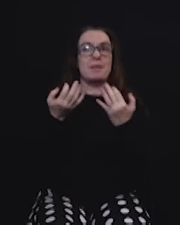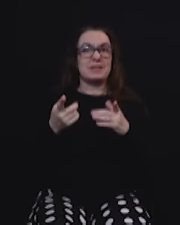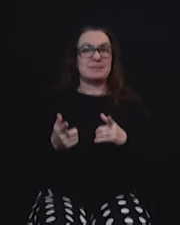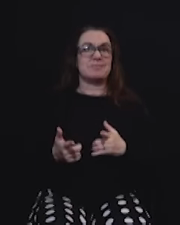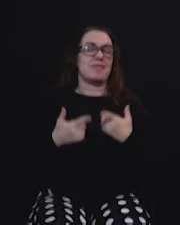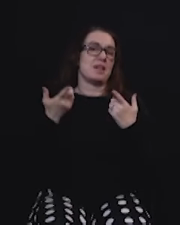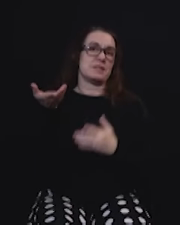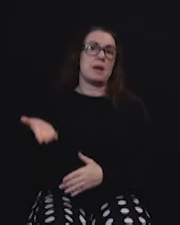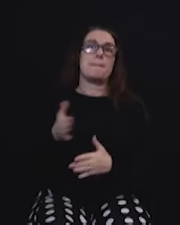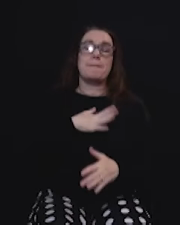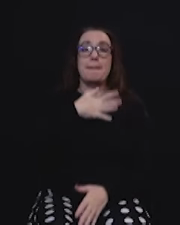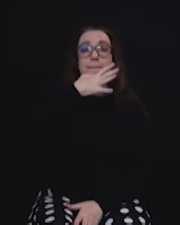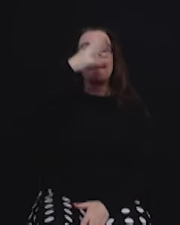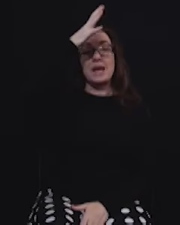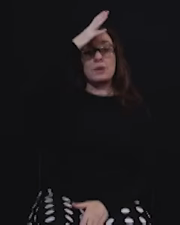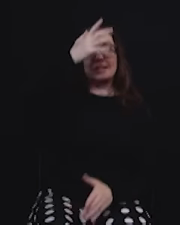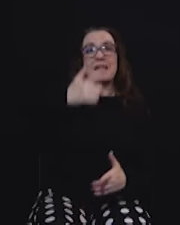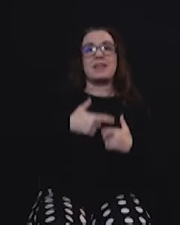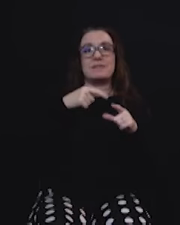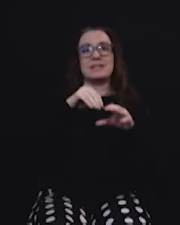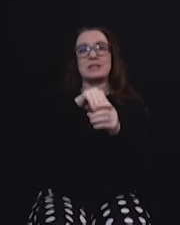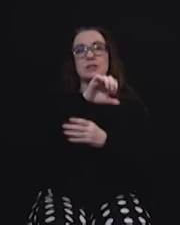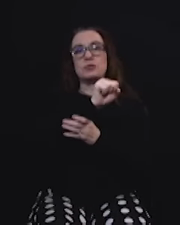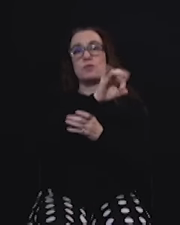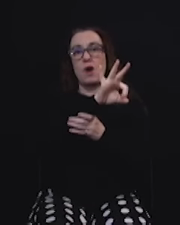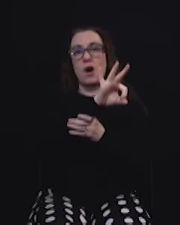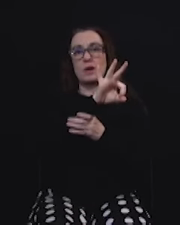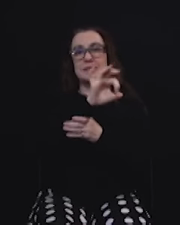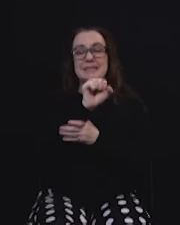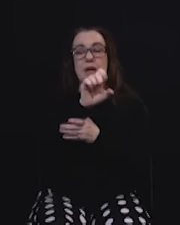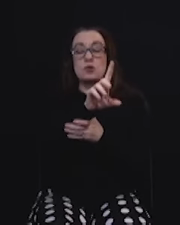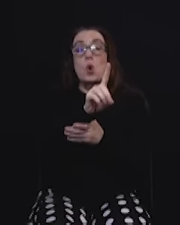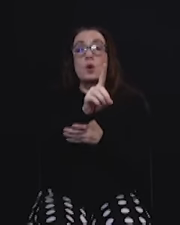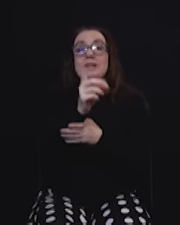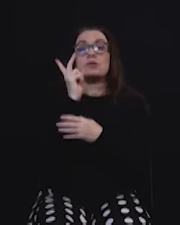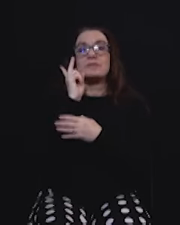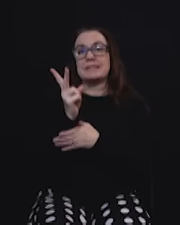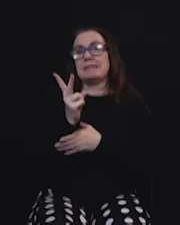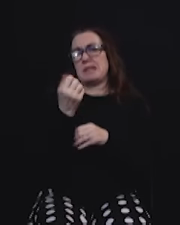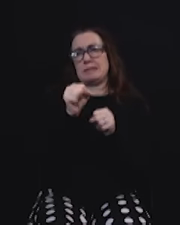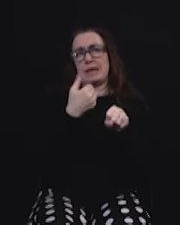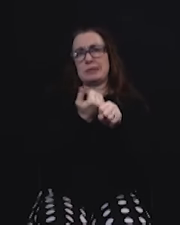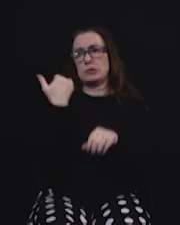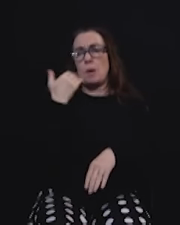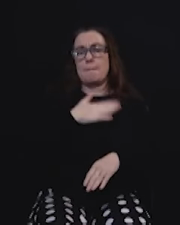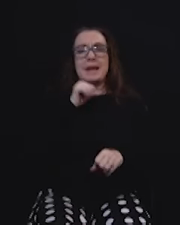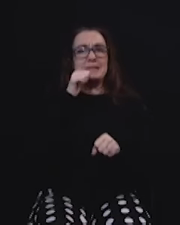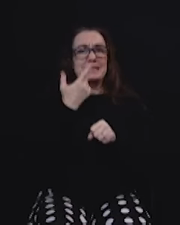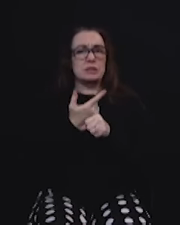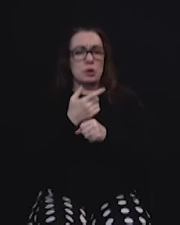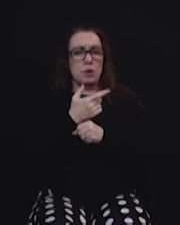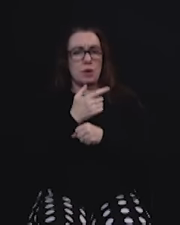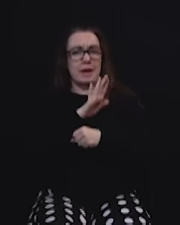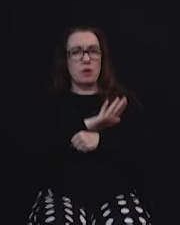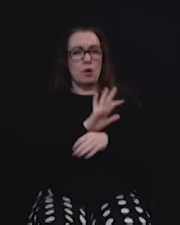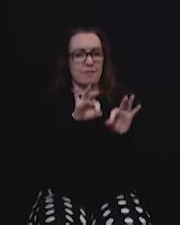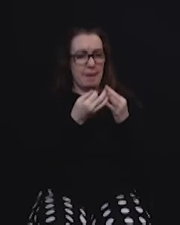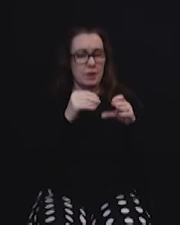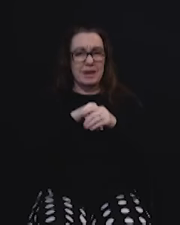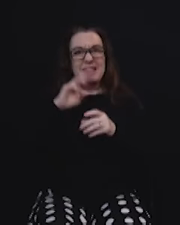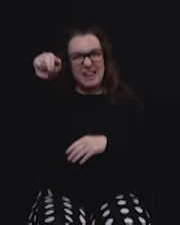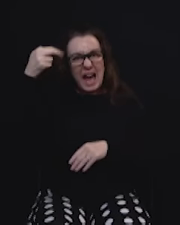my parents have lived in Sioux Falls, South Dakota for the last 10 years or so. My sister Brooke and her family are here in Nashville, have